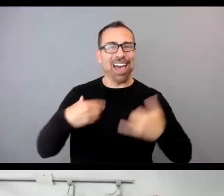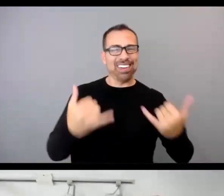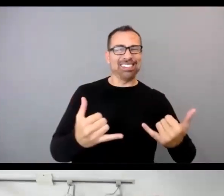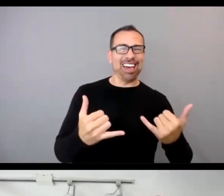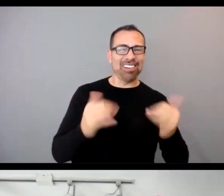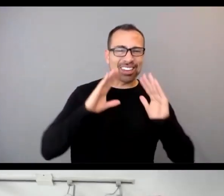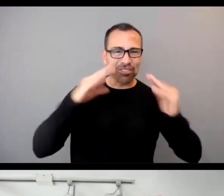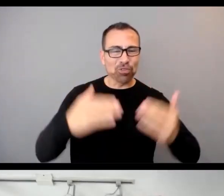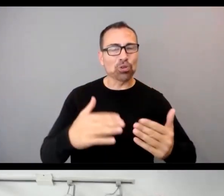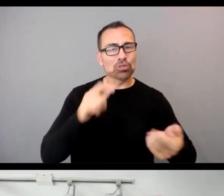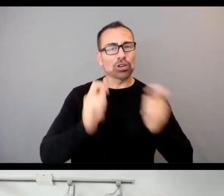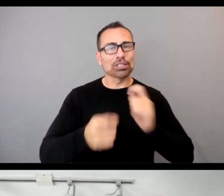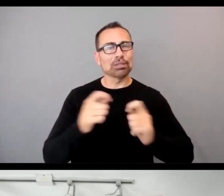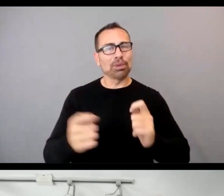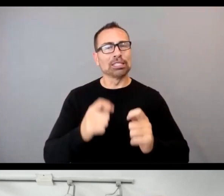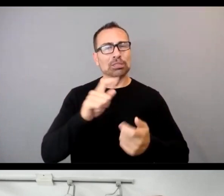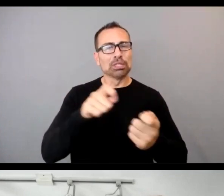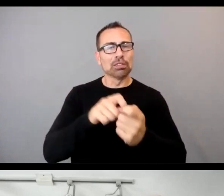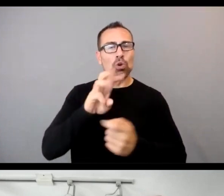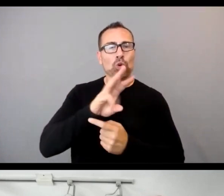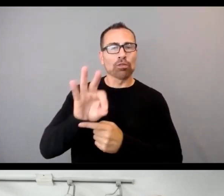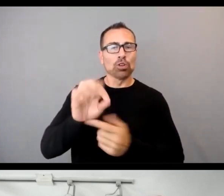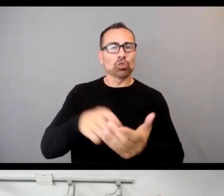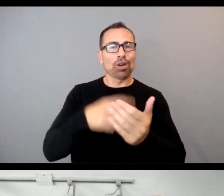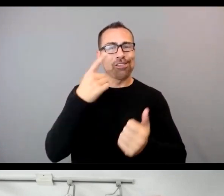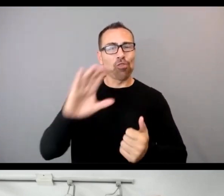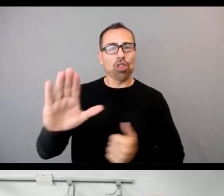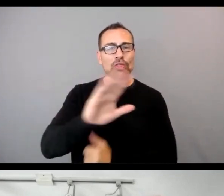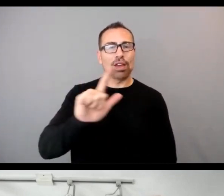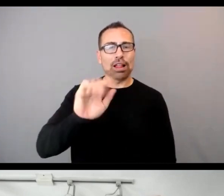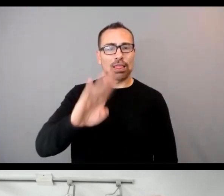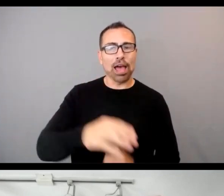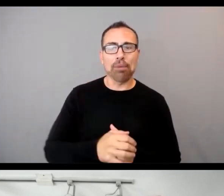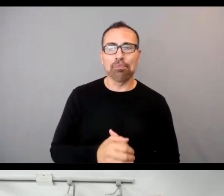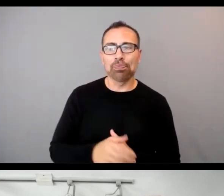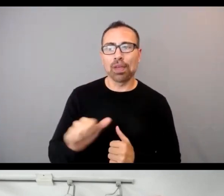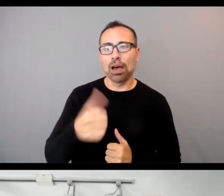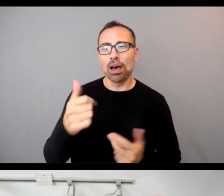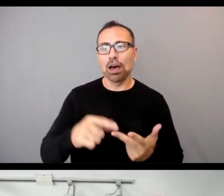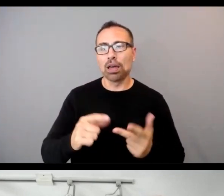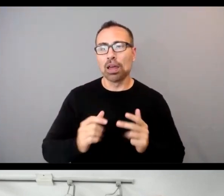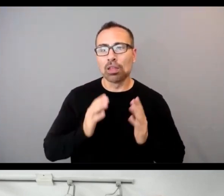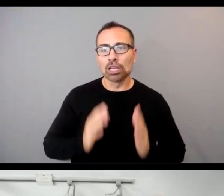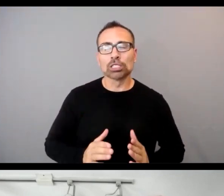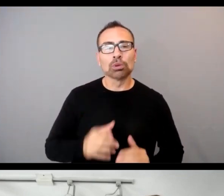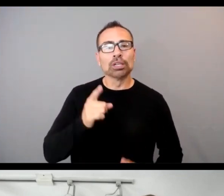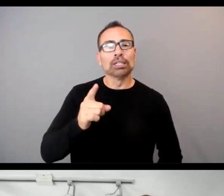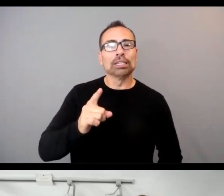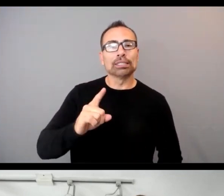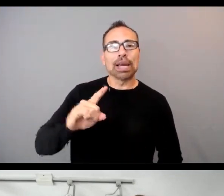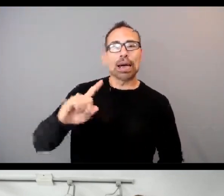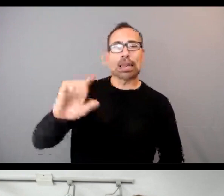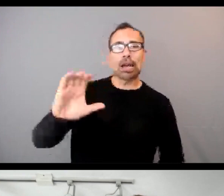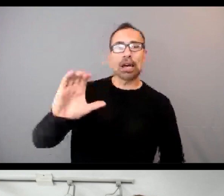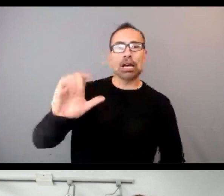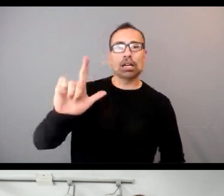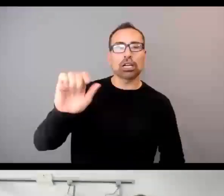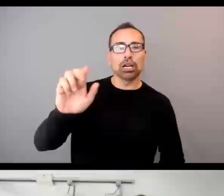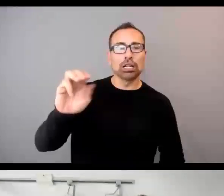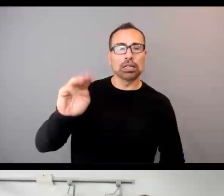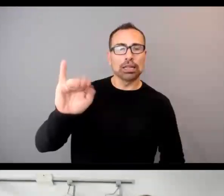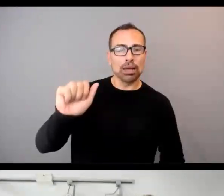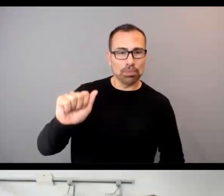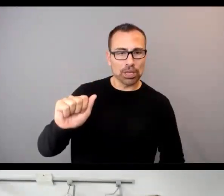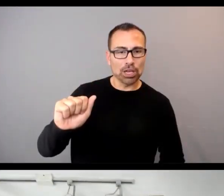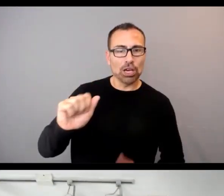that's needed within the lab. Another customer that we're seeing is at Columbia University, Dan Hughes,